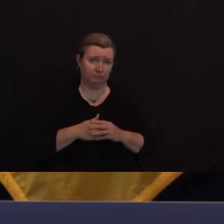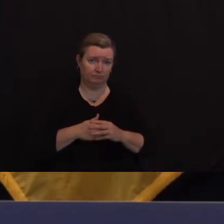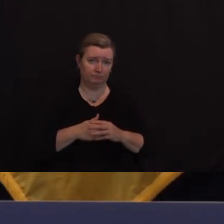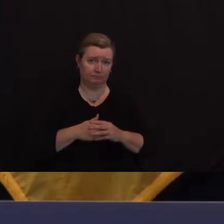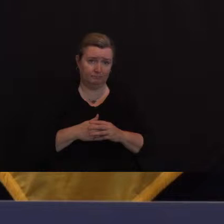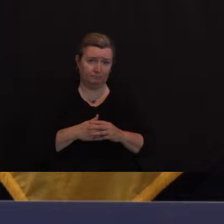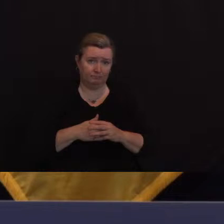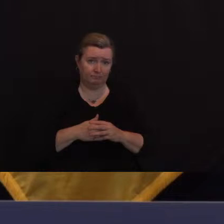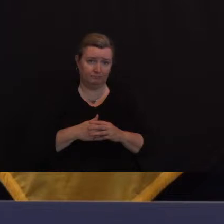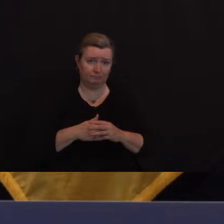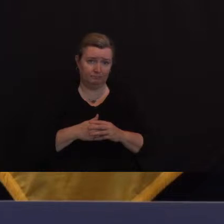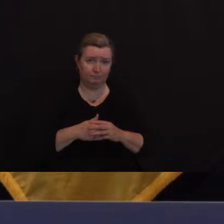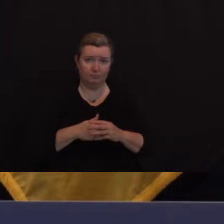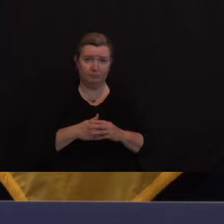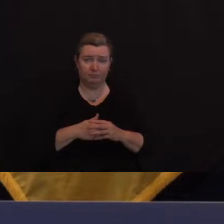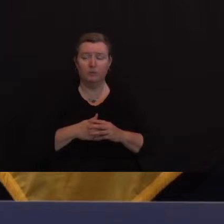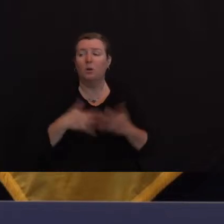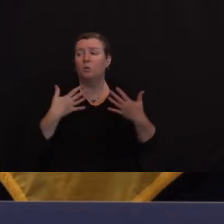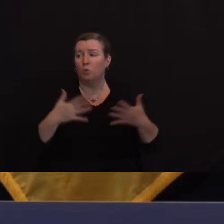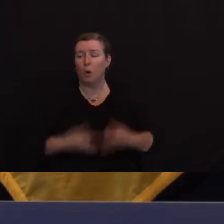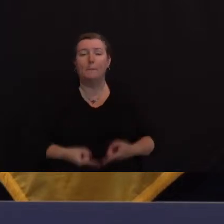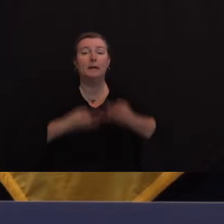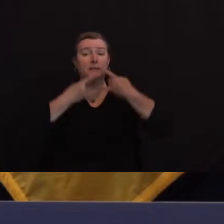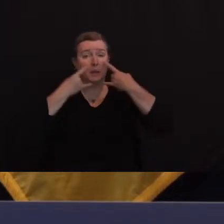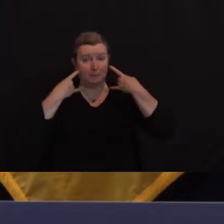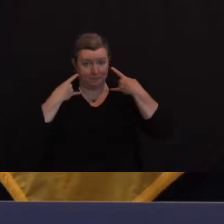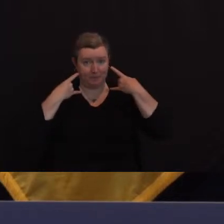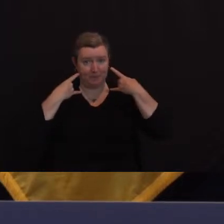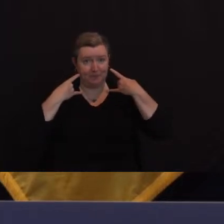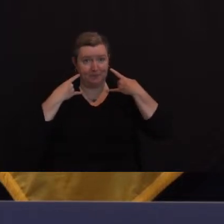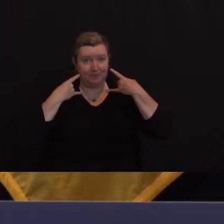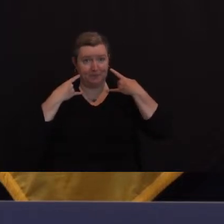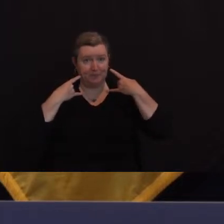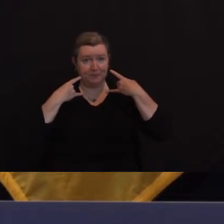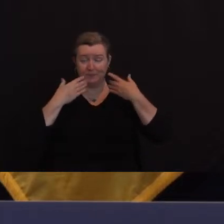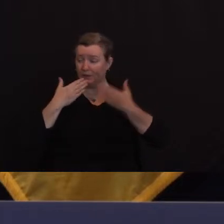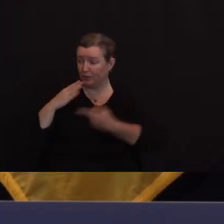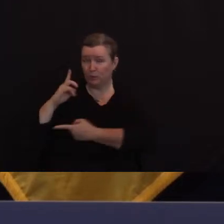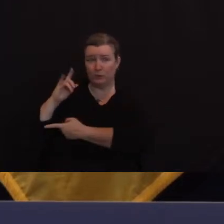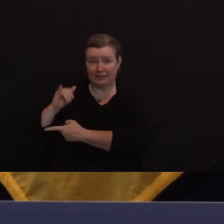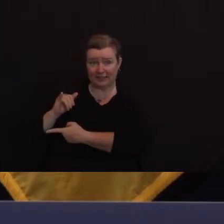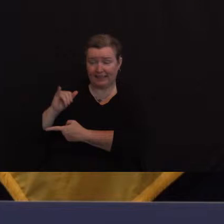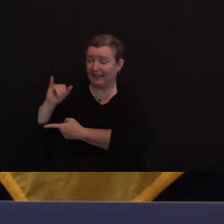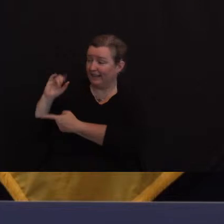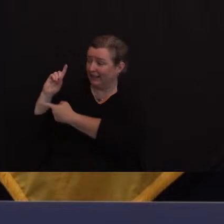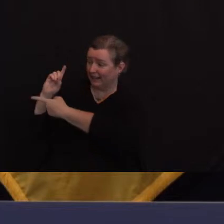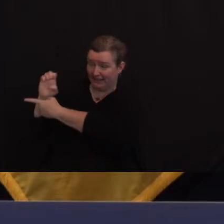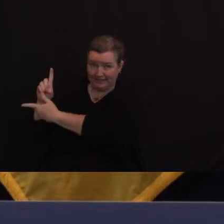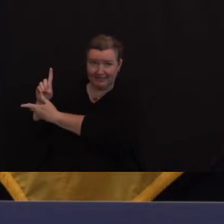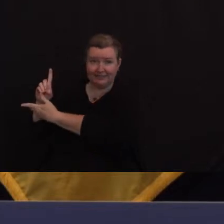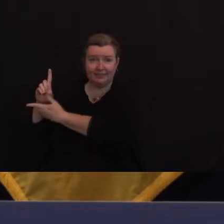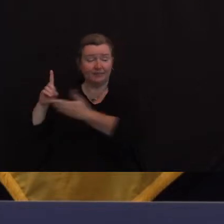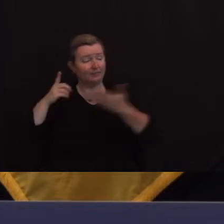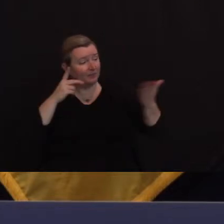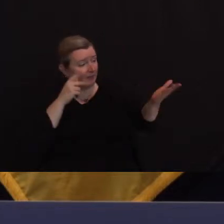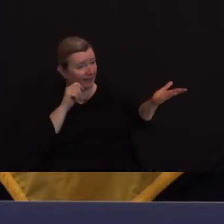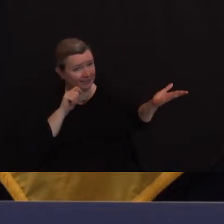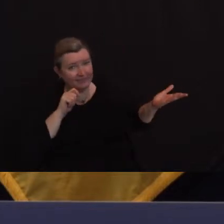Mask up as I speak. I want to thank Judy and Ed and Pat and Paramel and Mahan and